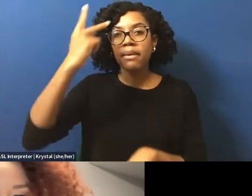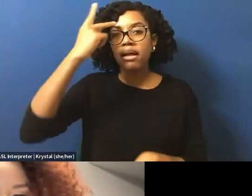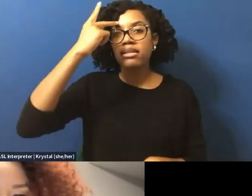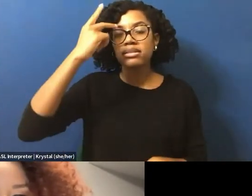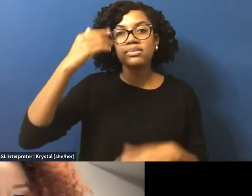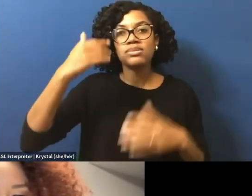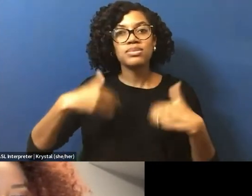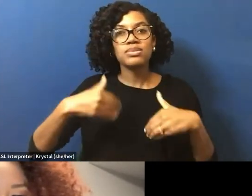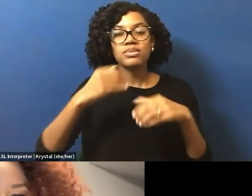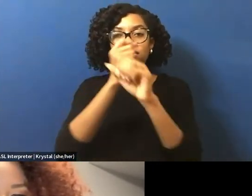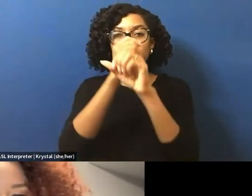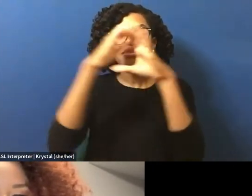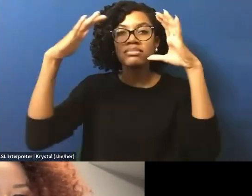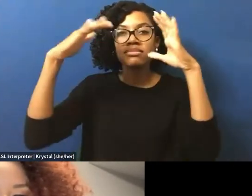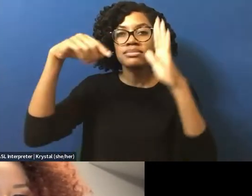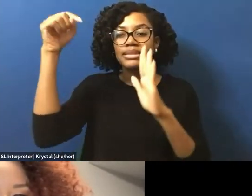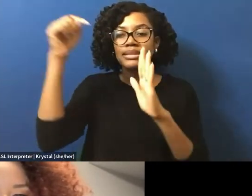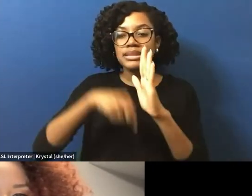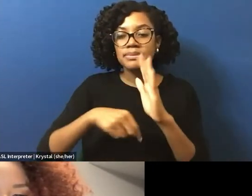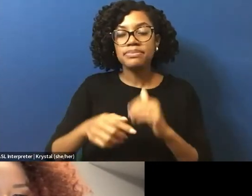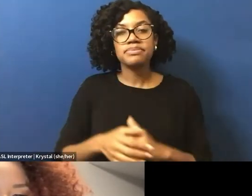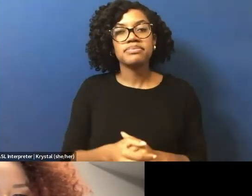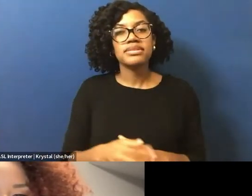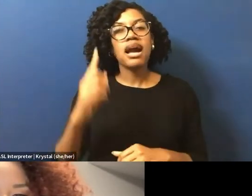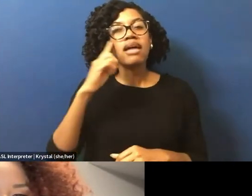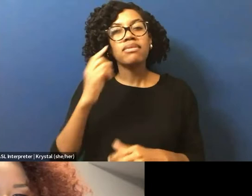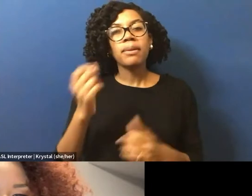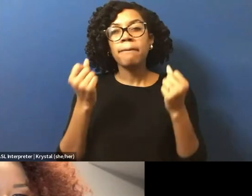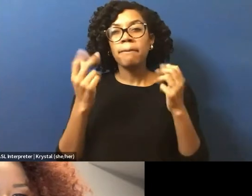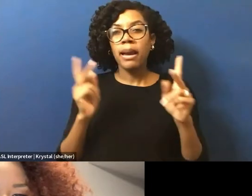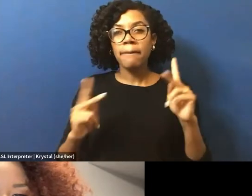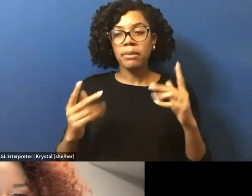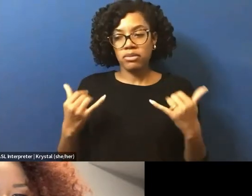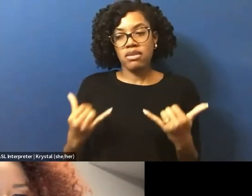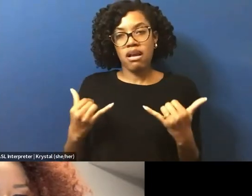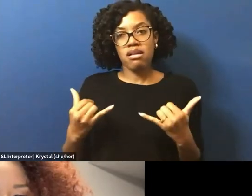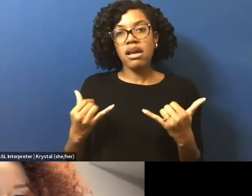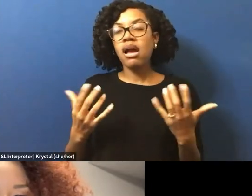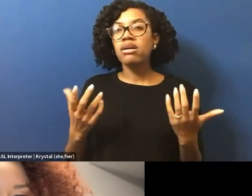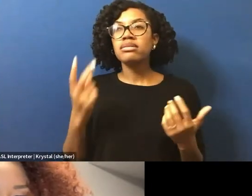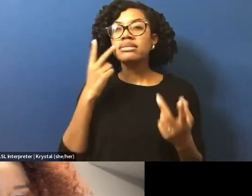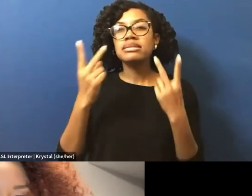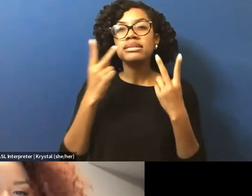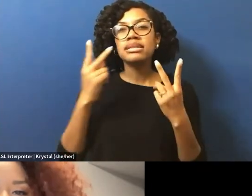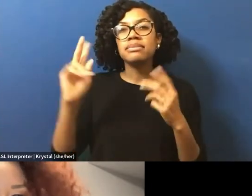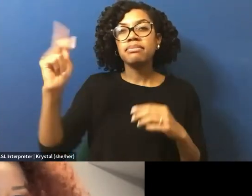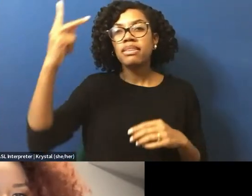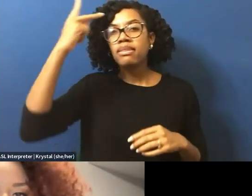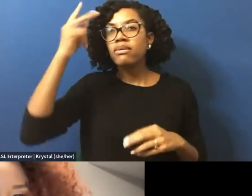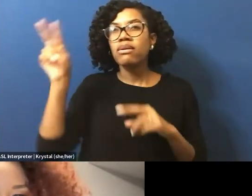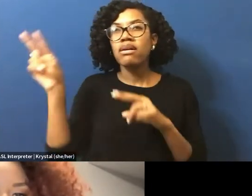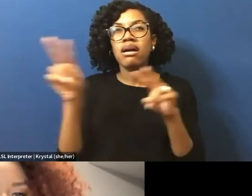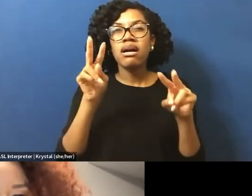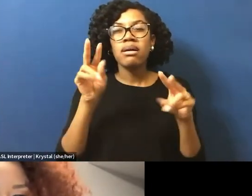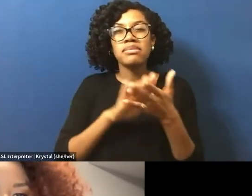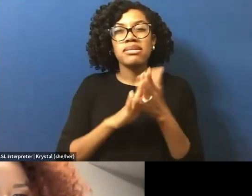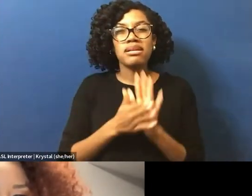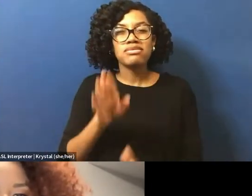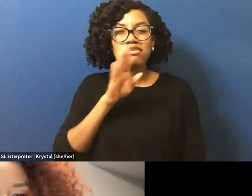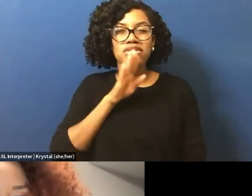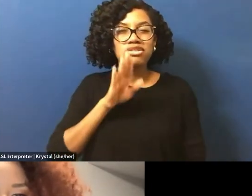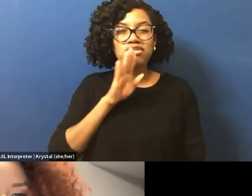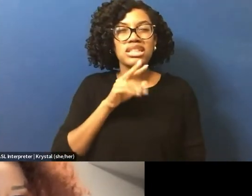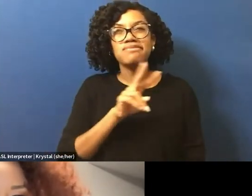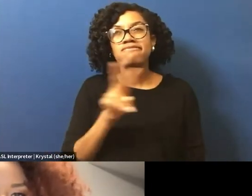I think a lot of people look around and feel very frustrated with the way things are. But just kind of like when we